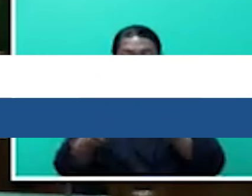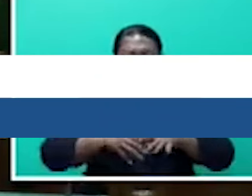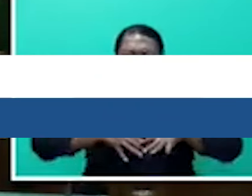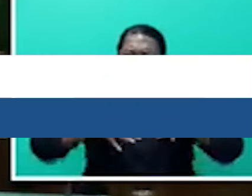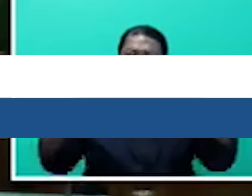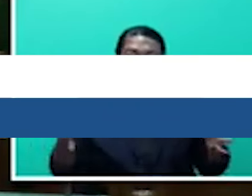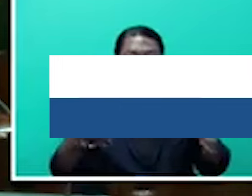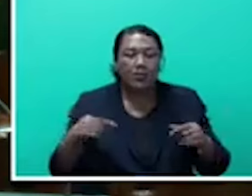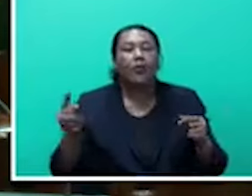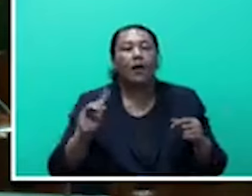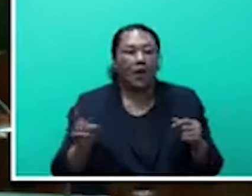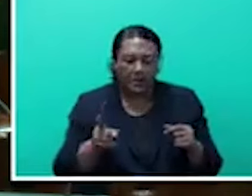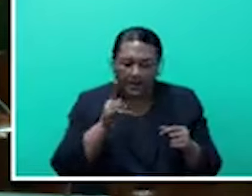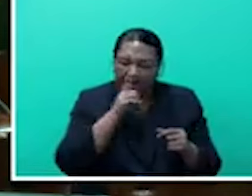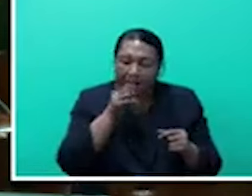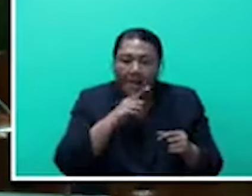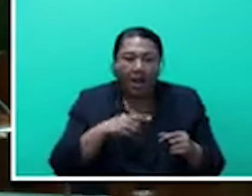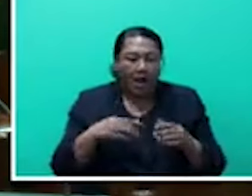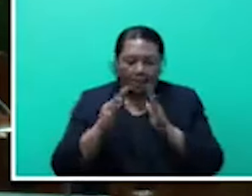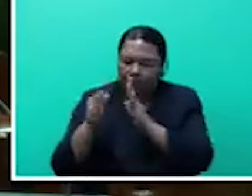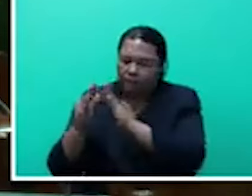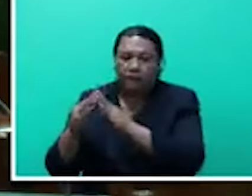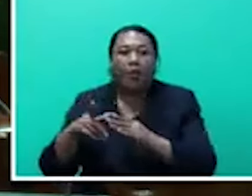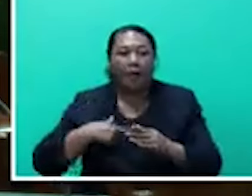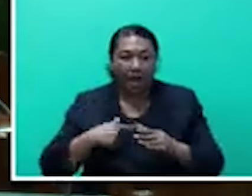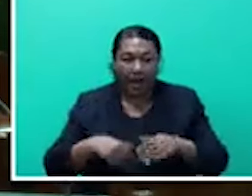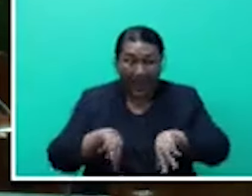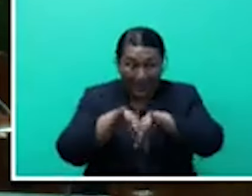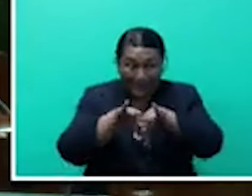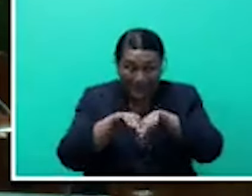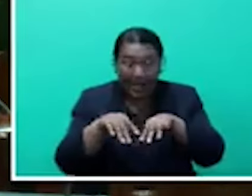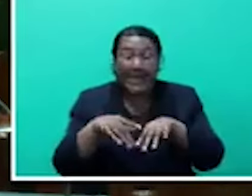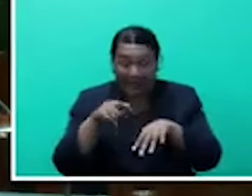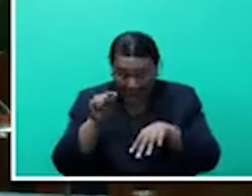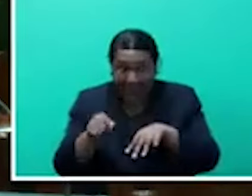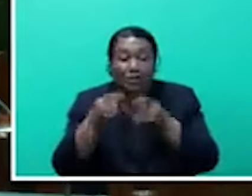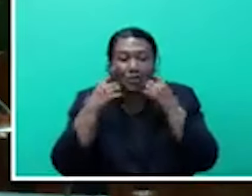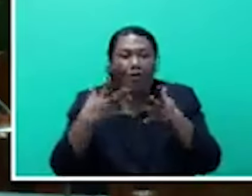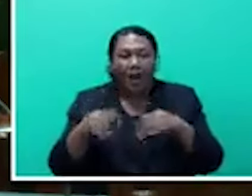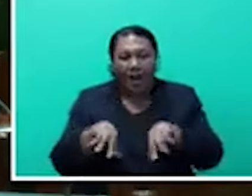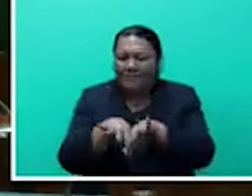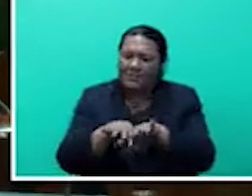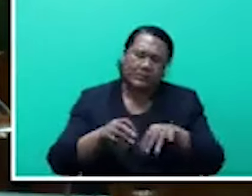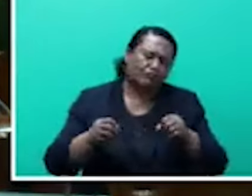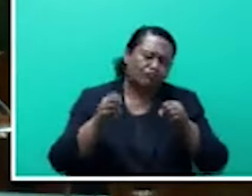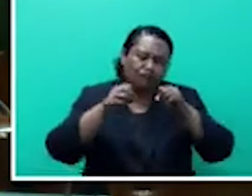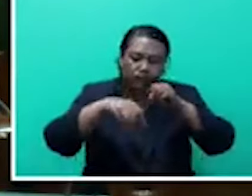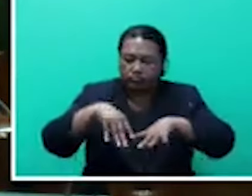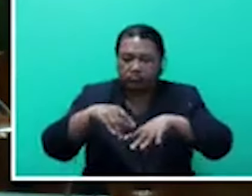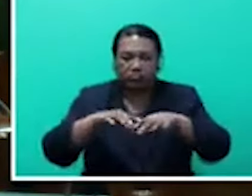municipality, garbage collection is an issue there, sir, because we have noted that the